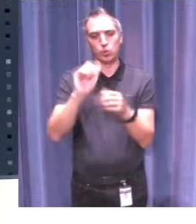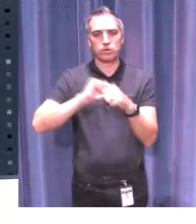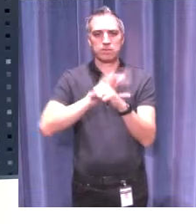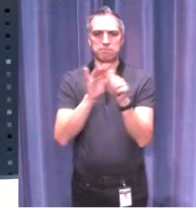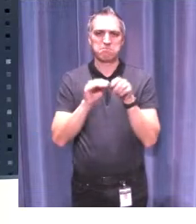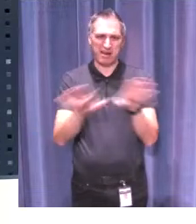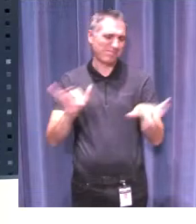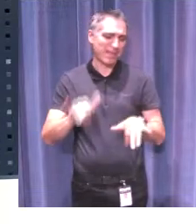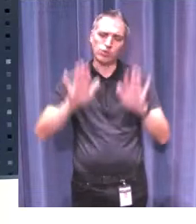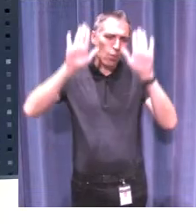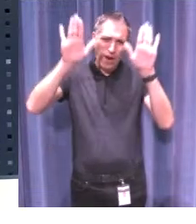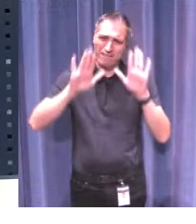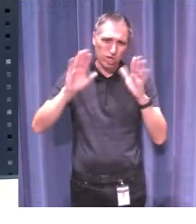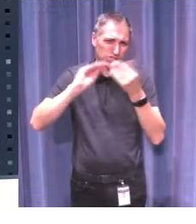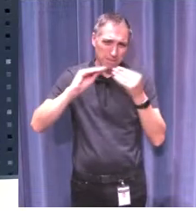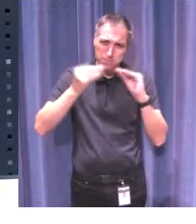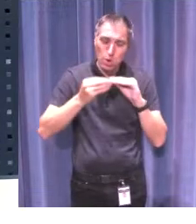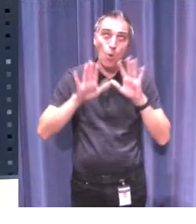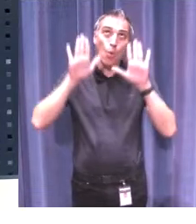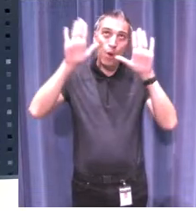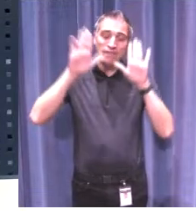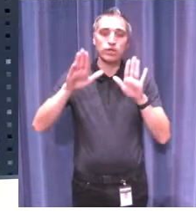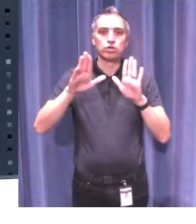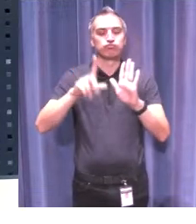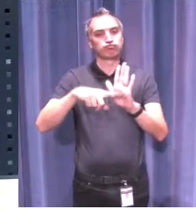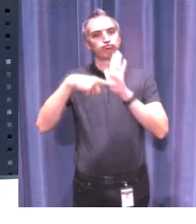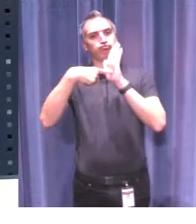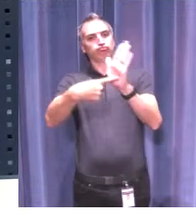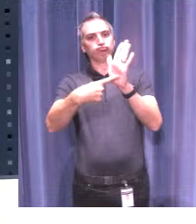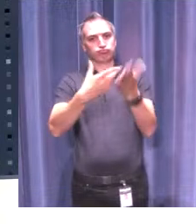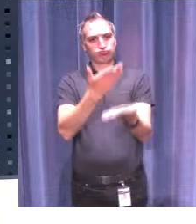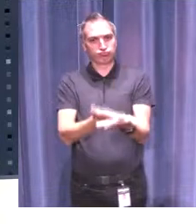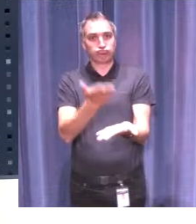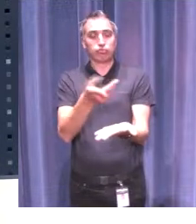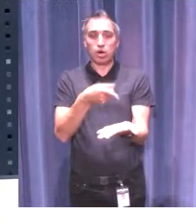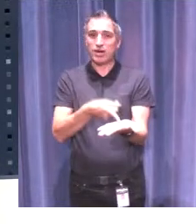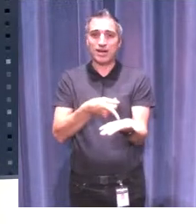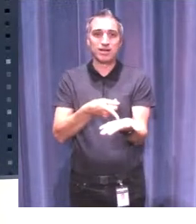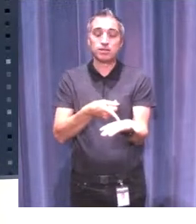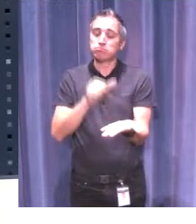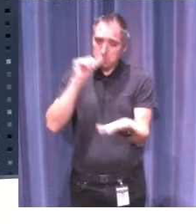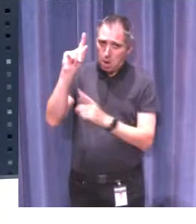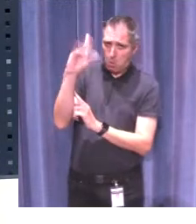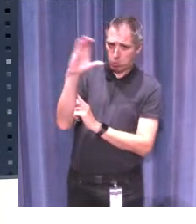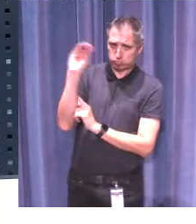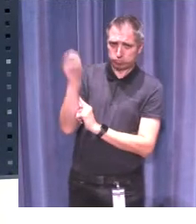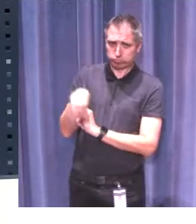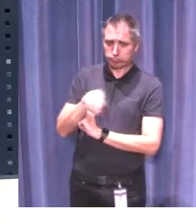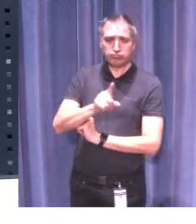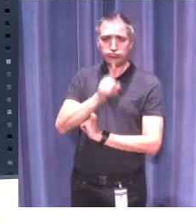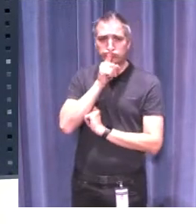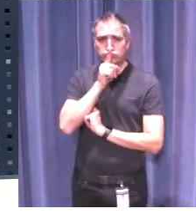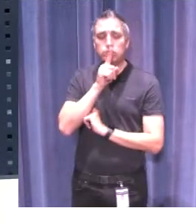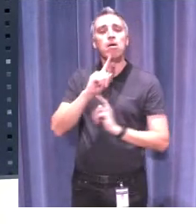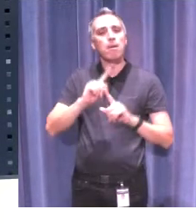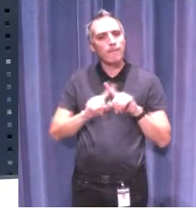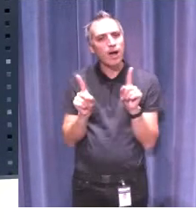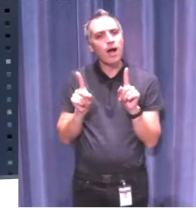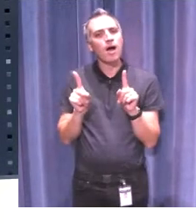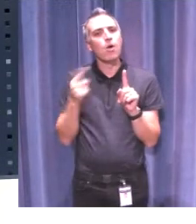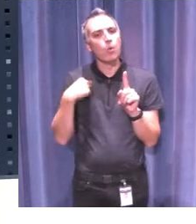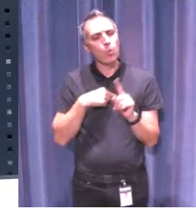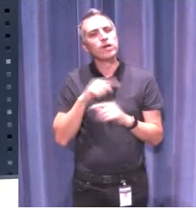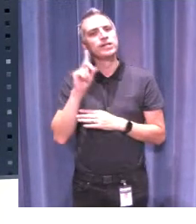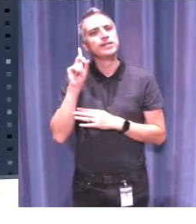great number and a great indication of the fact that it wasn't 100%, but we